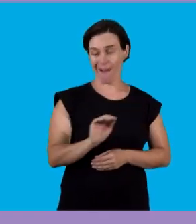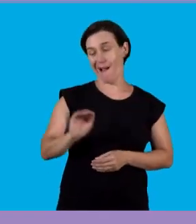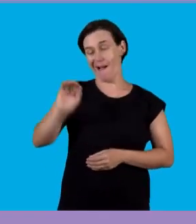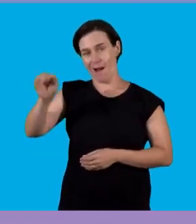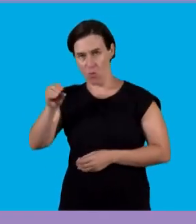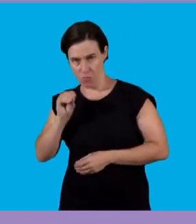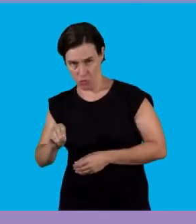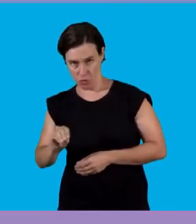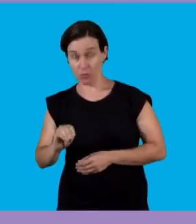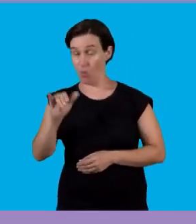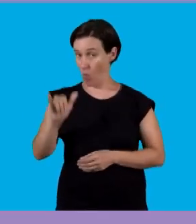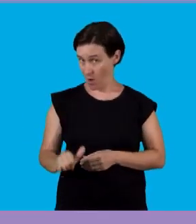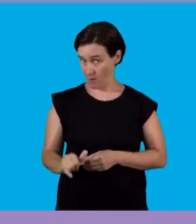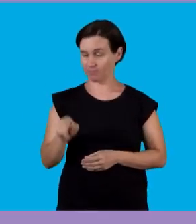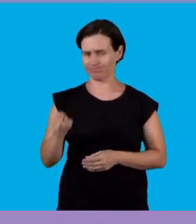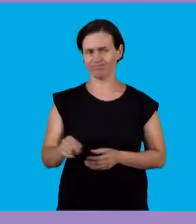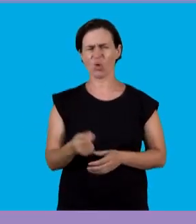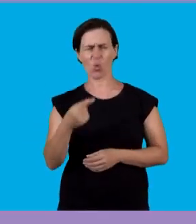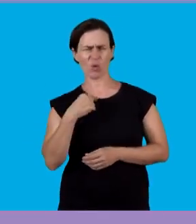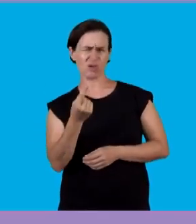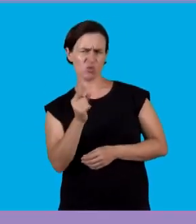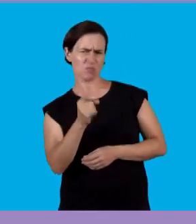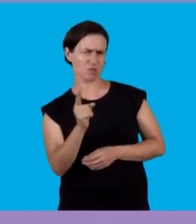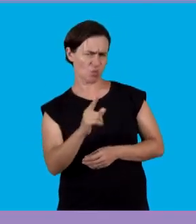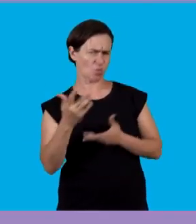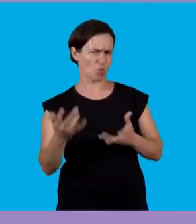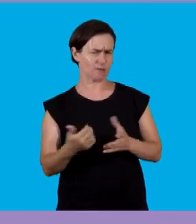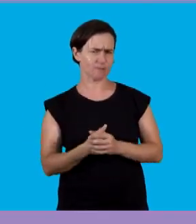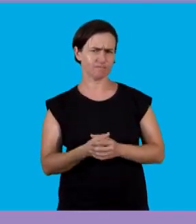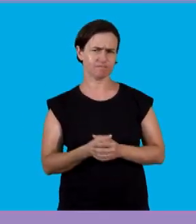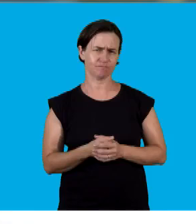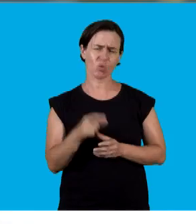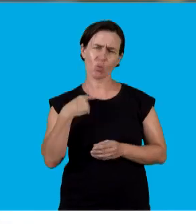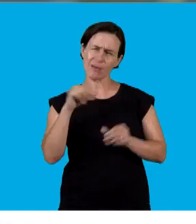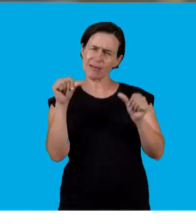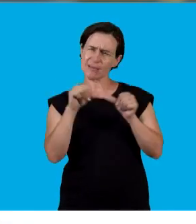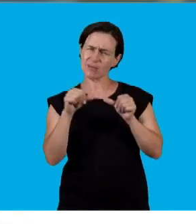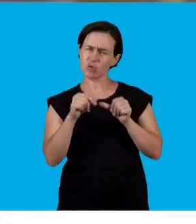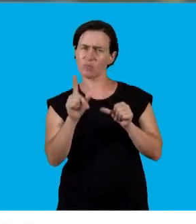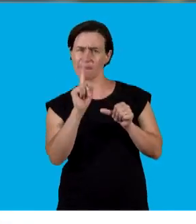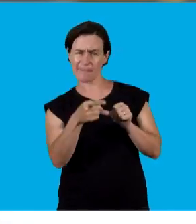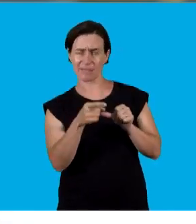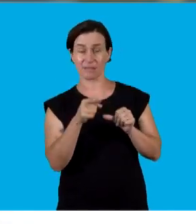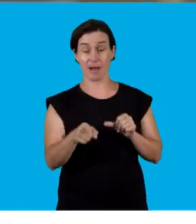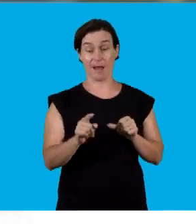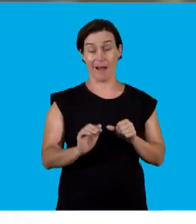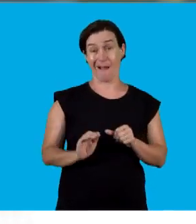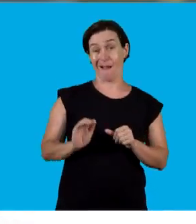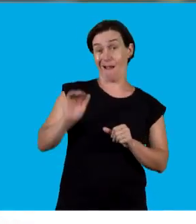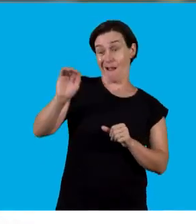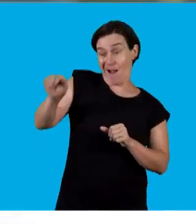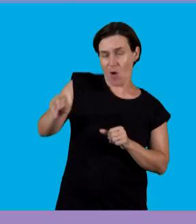is represented by y. So what are we supposed to do in this table? We are supposed to determine the